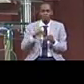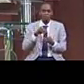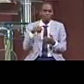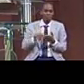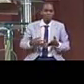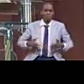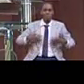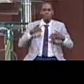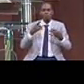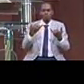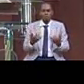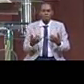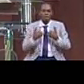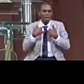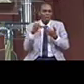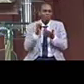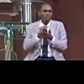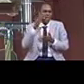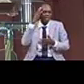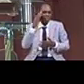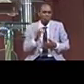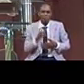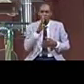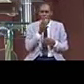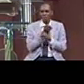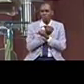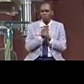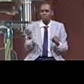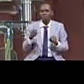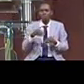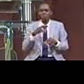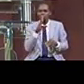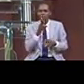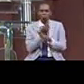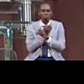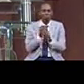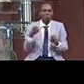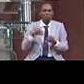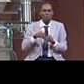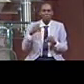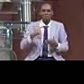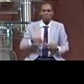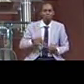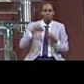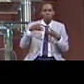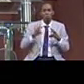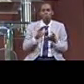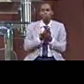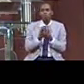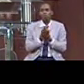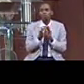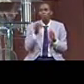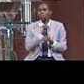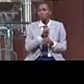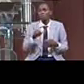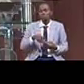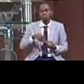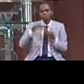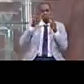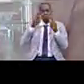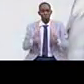from all iniquity and you are purified in peculiar person unto the Lord. When you leave this world, you'll go to